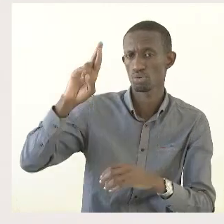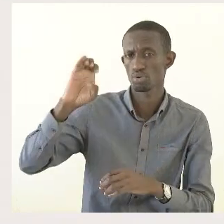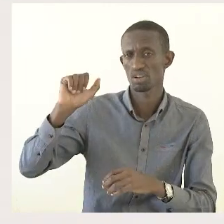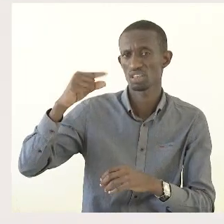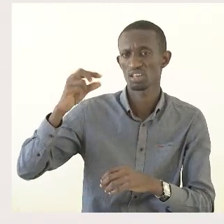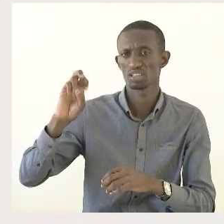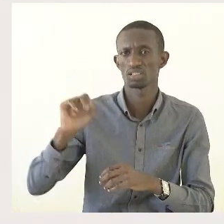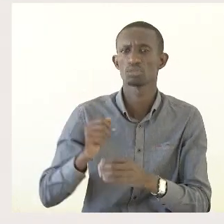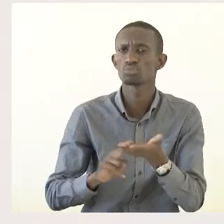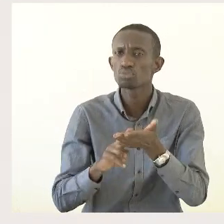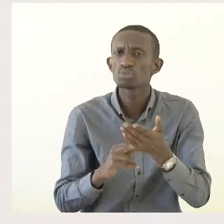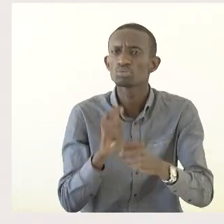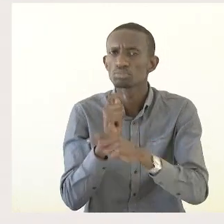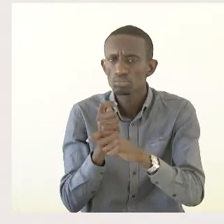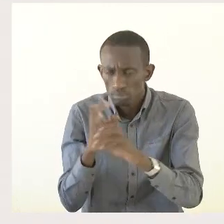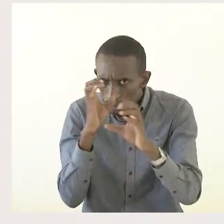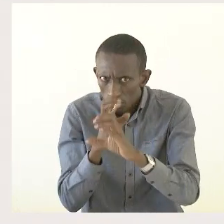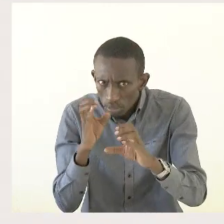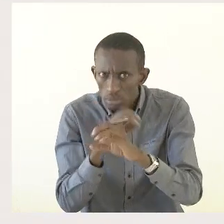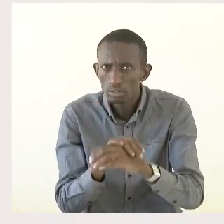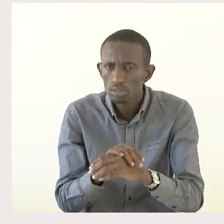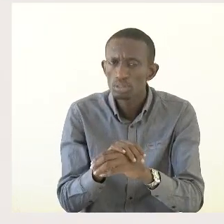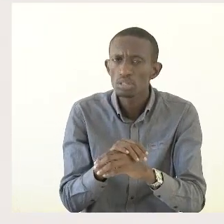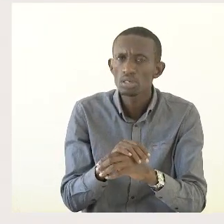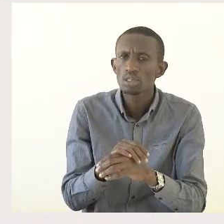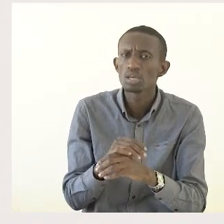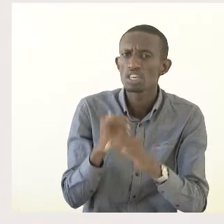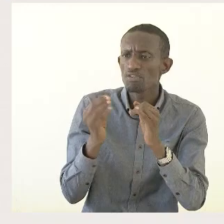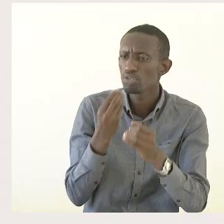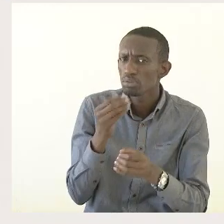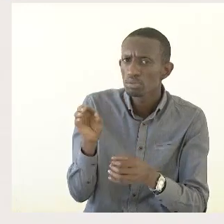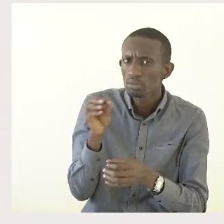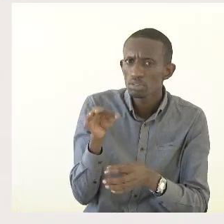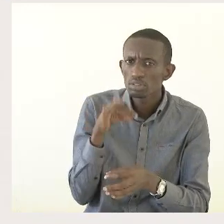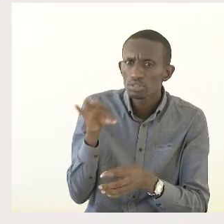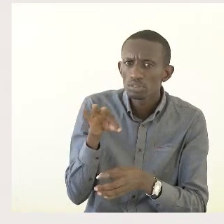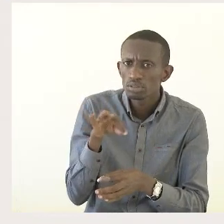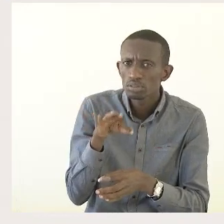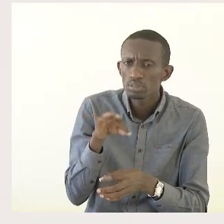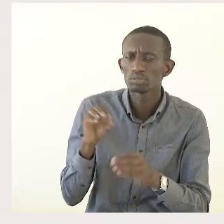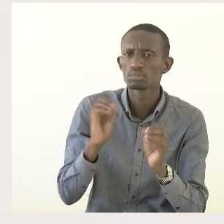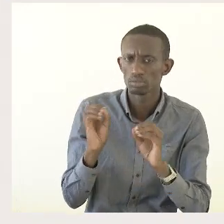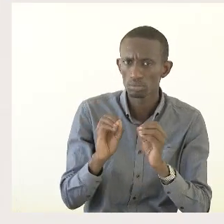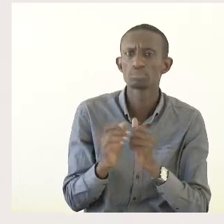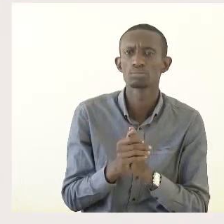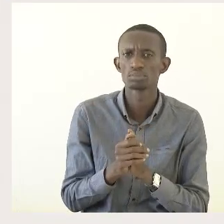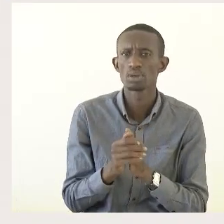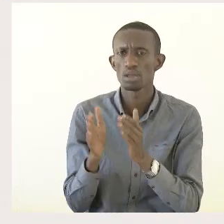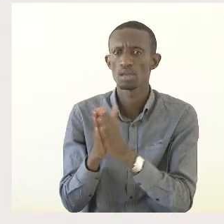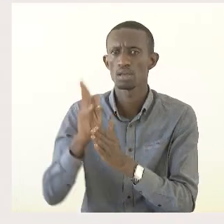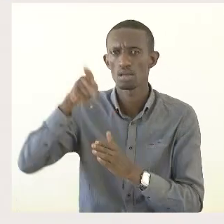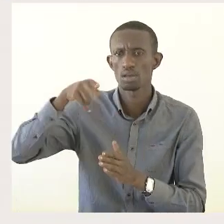sugars, and as well as the proteins. We try to highlight or list the suitable